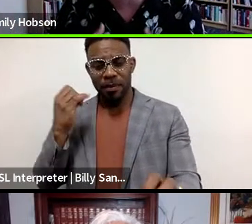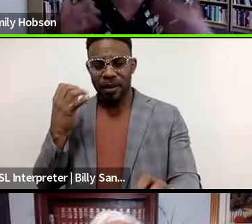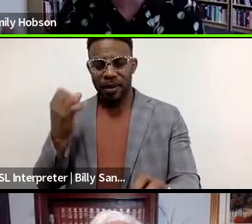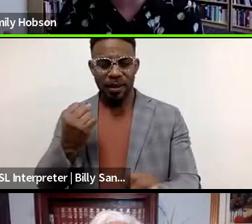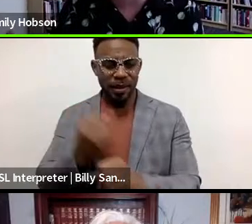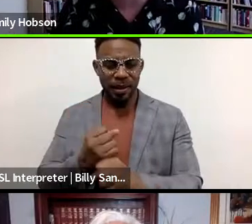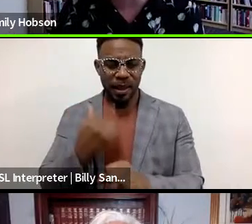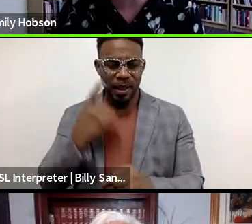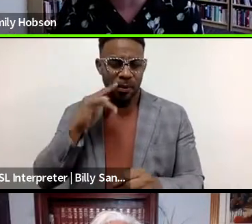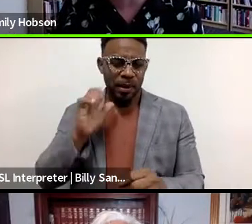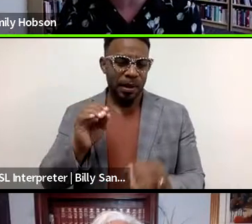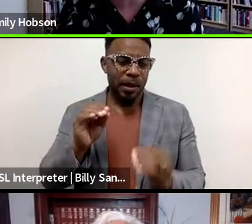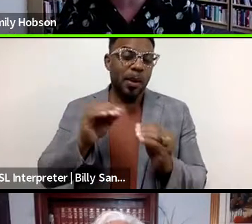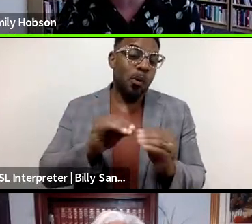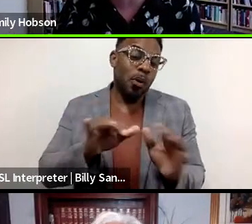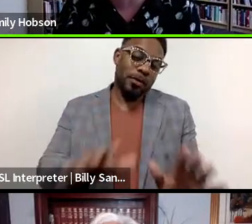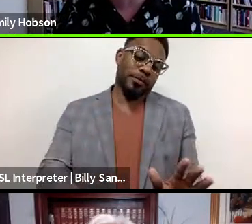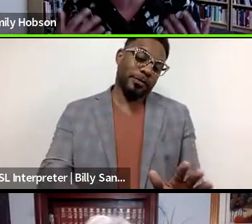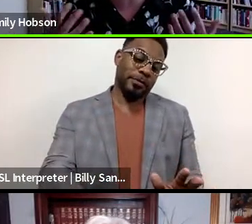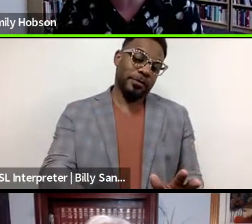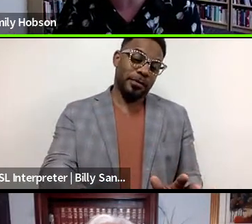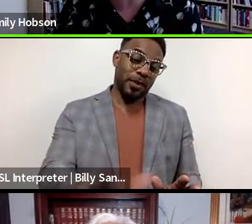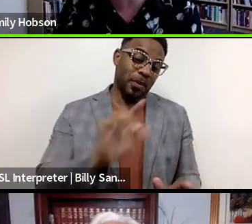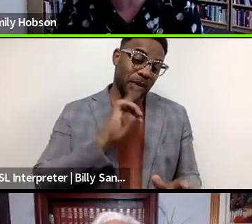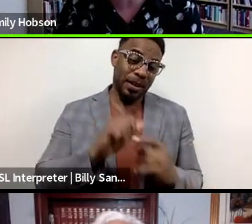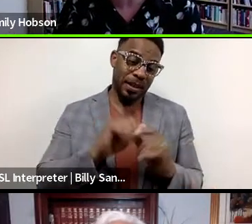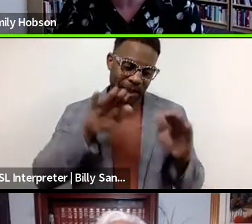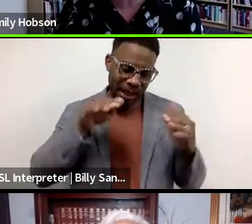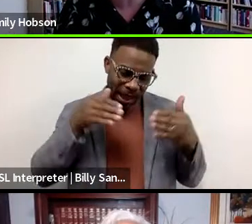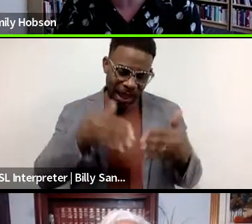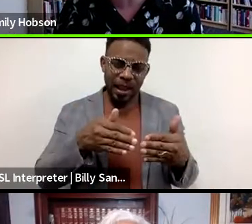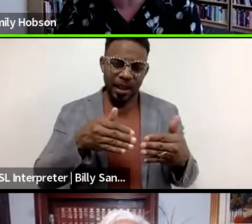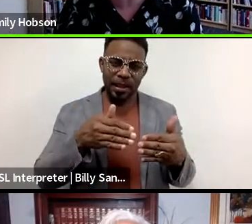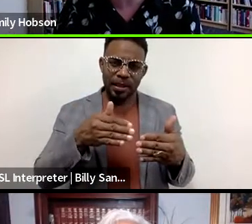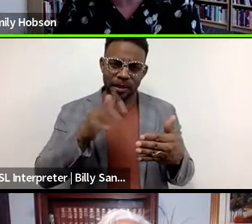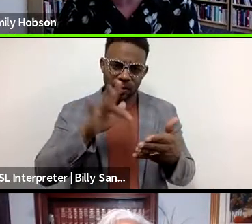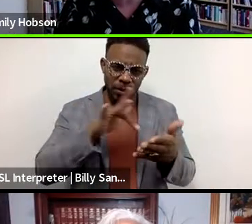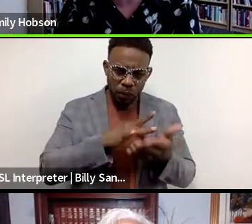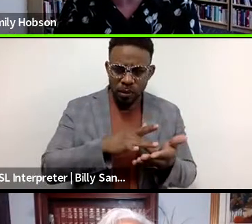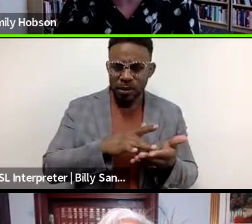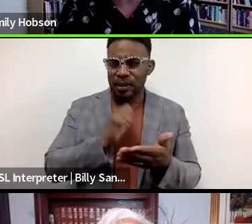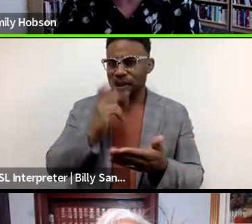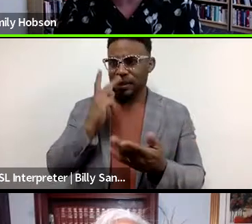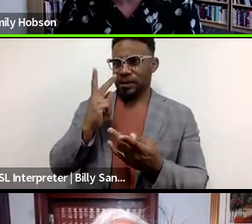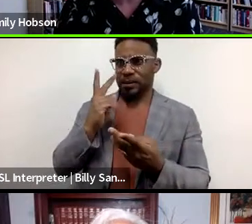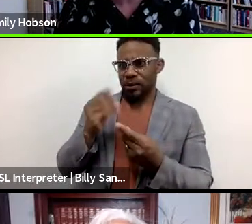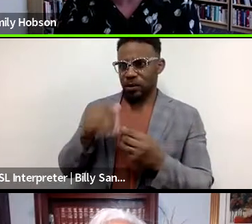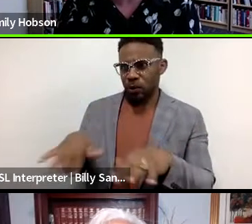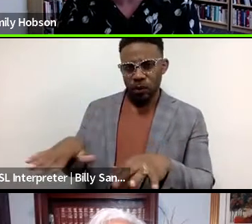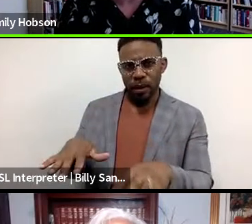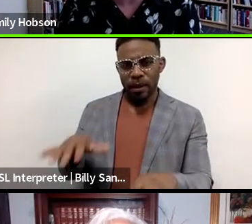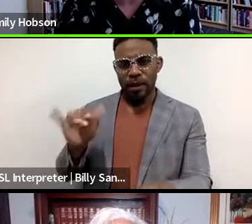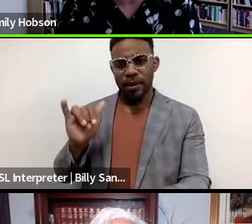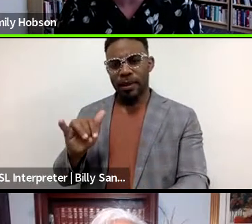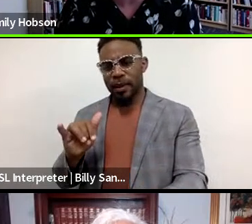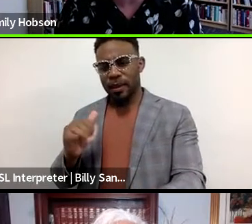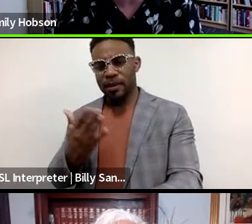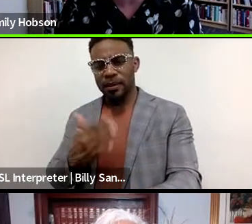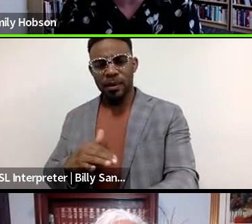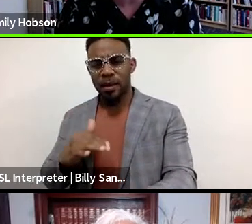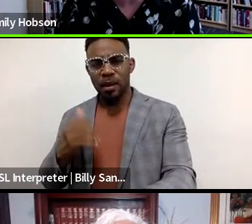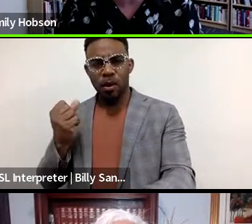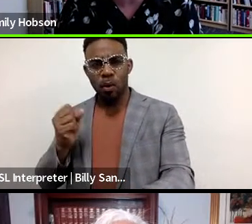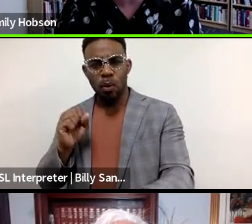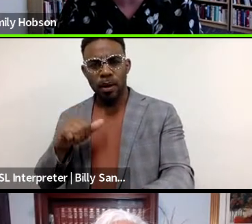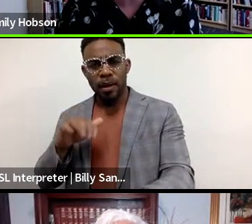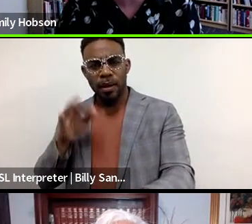but I think we just need more of it, right? We really need to kind of highlight those sources and not seed the ground that, you know, somehow to work